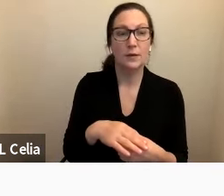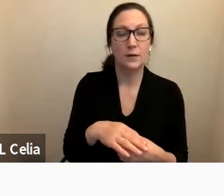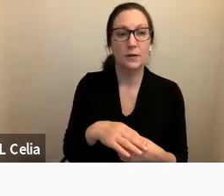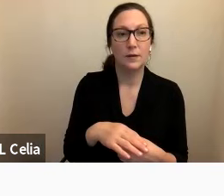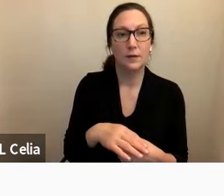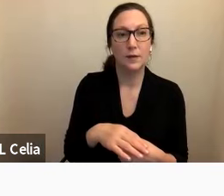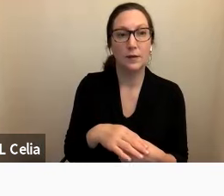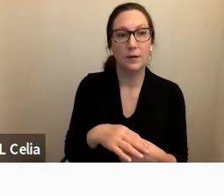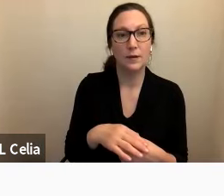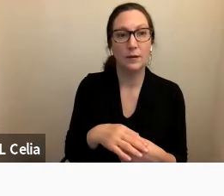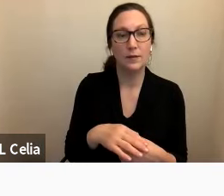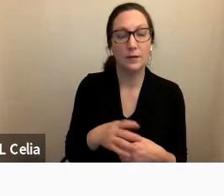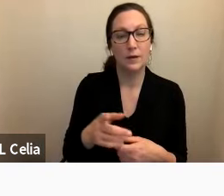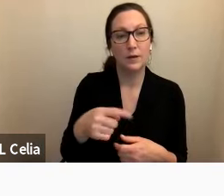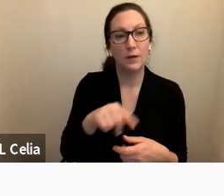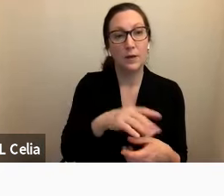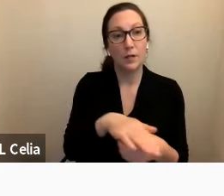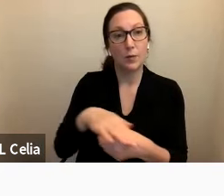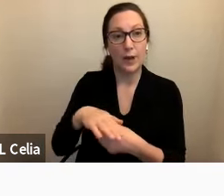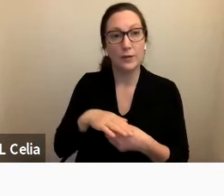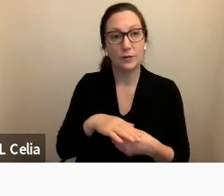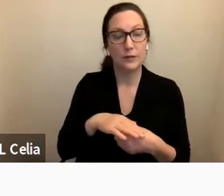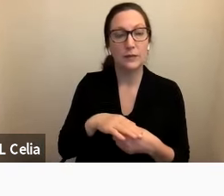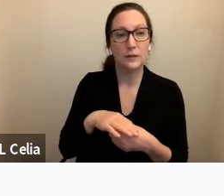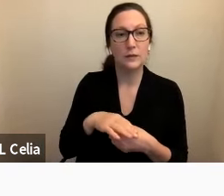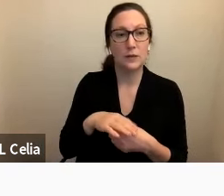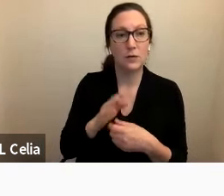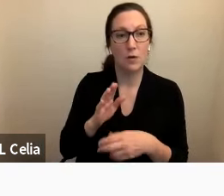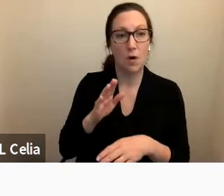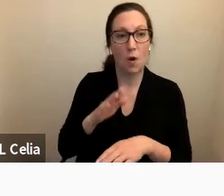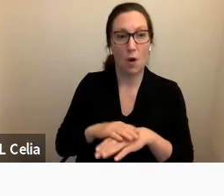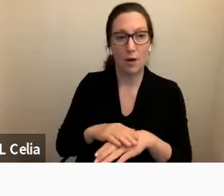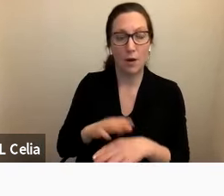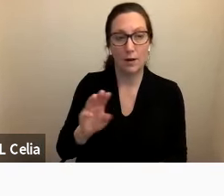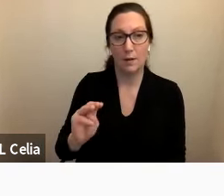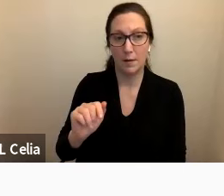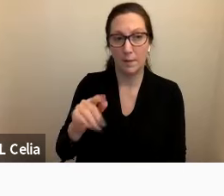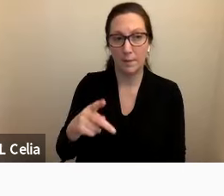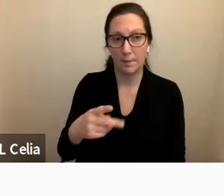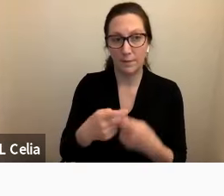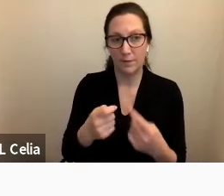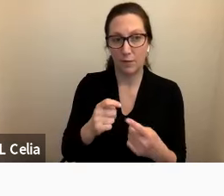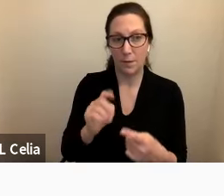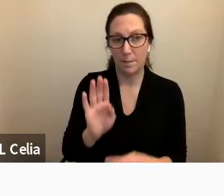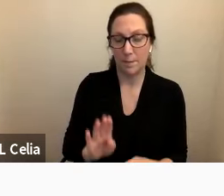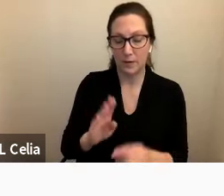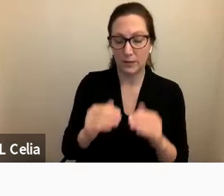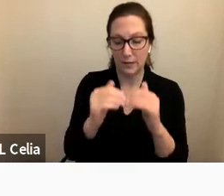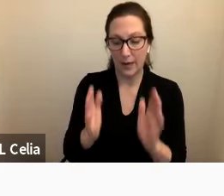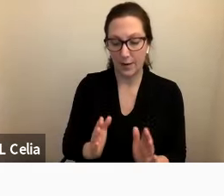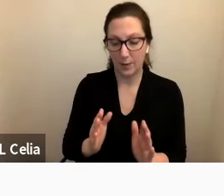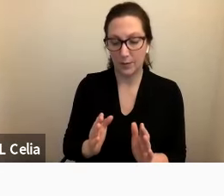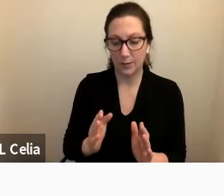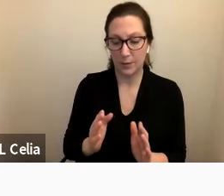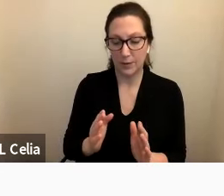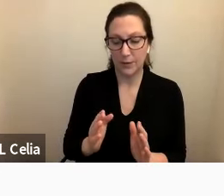are based on a map from, I believe it's bostonhousing.org is the